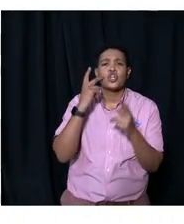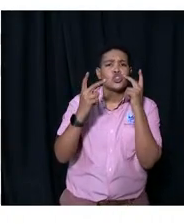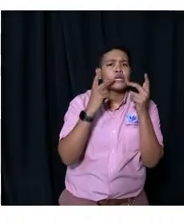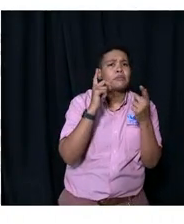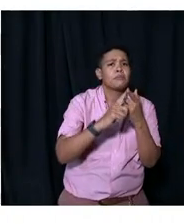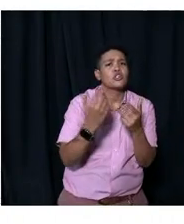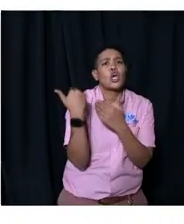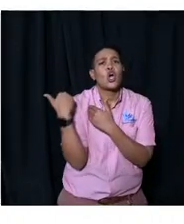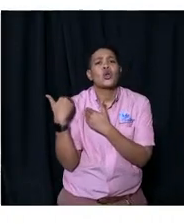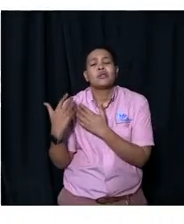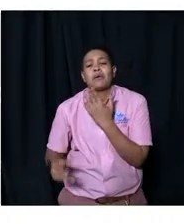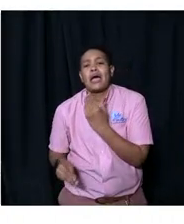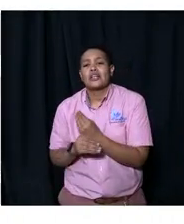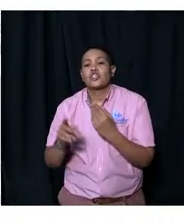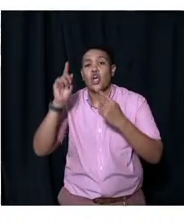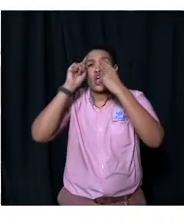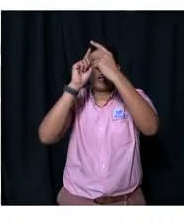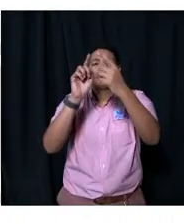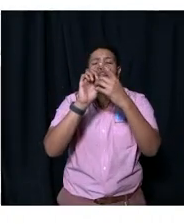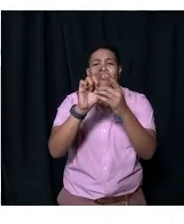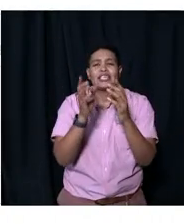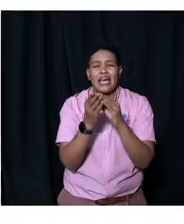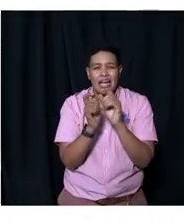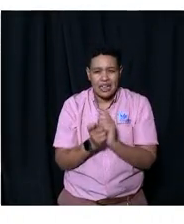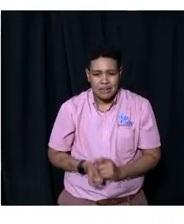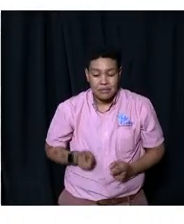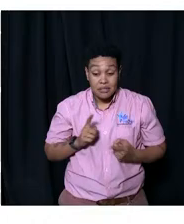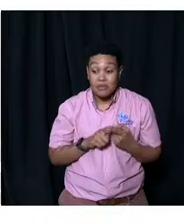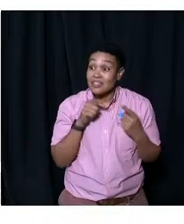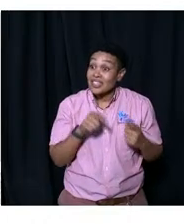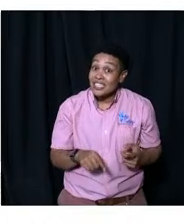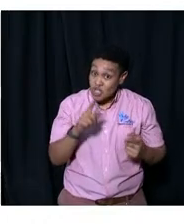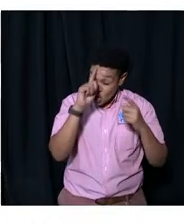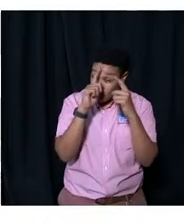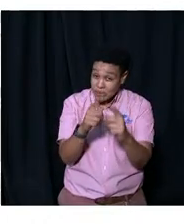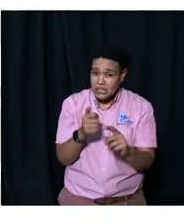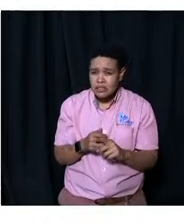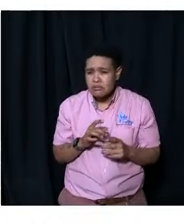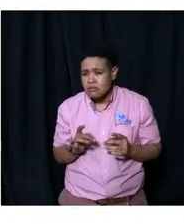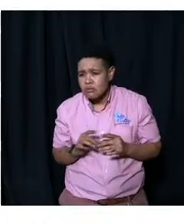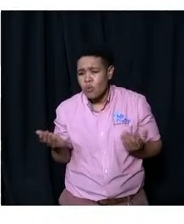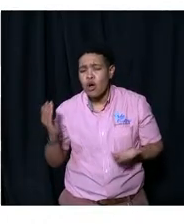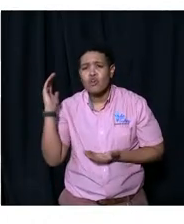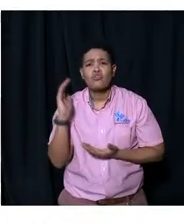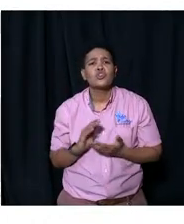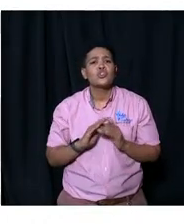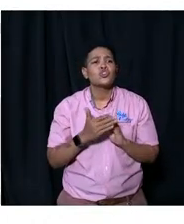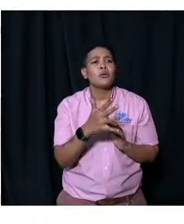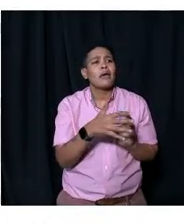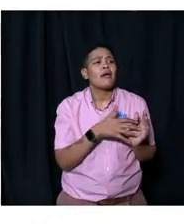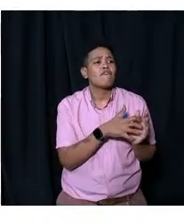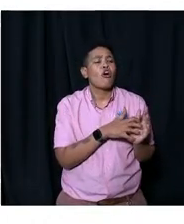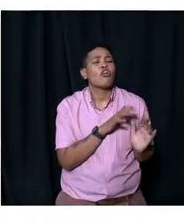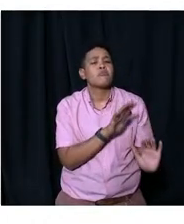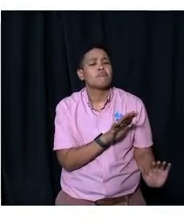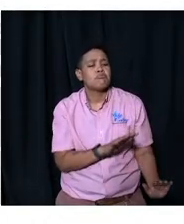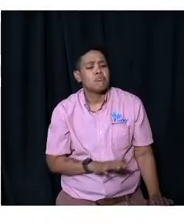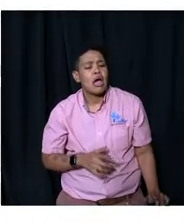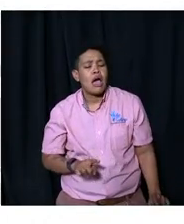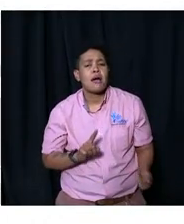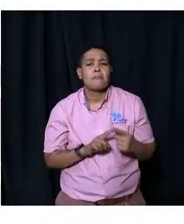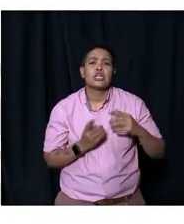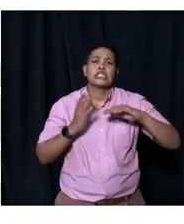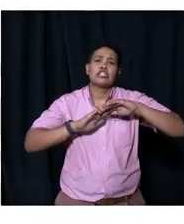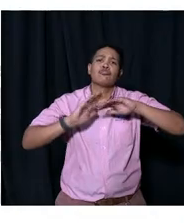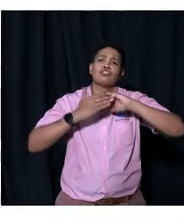accountability. There's also an objective on adaptation, and this objective speaks to reducing Jamaica's vulnerability and increasing